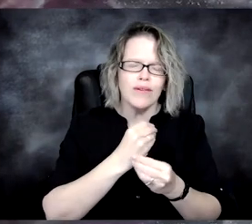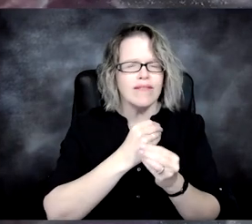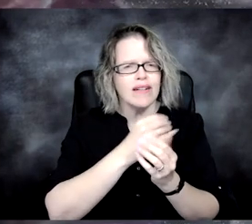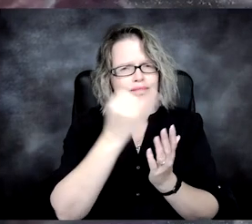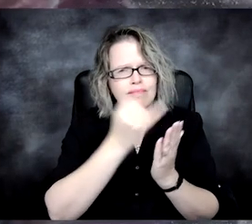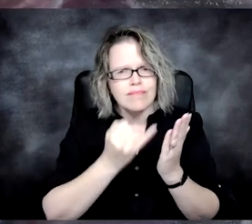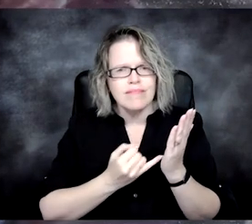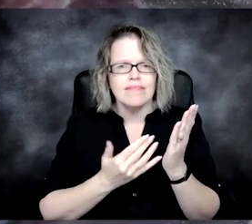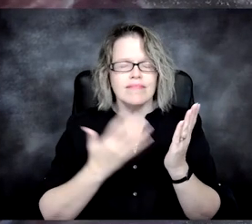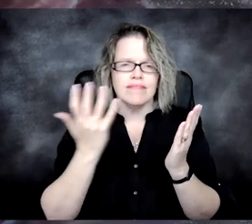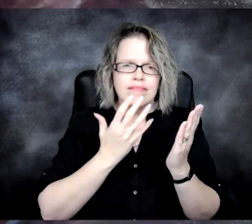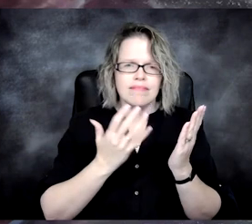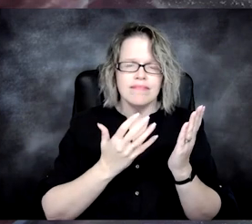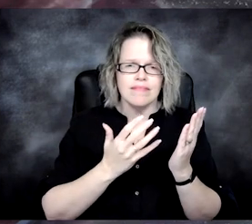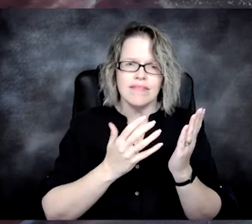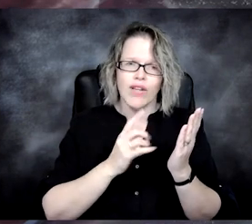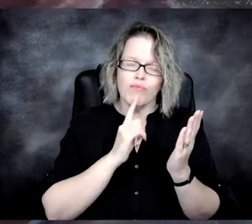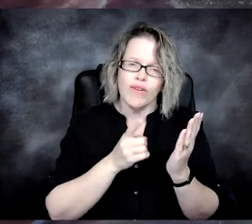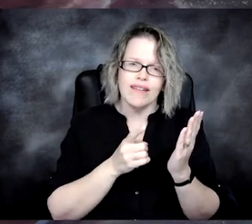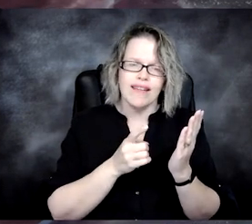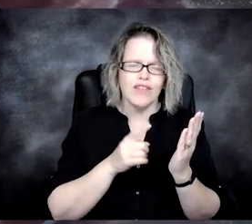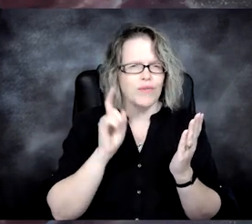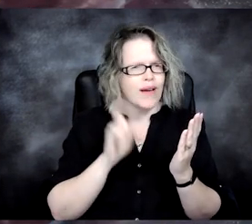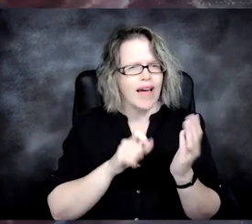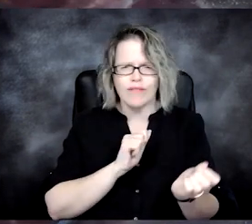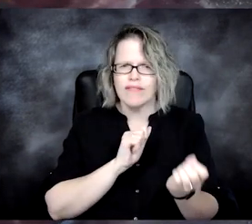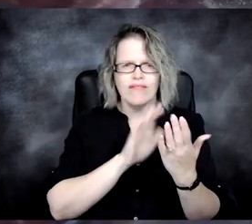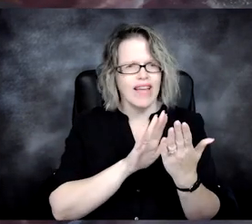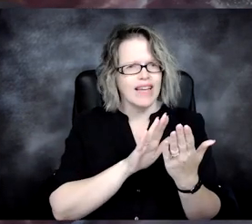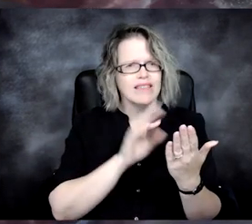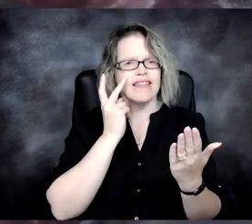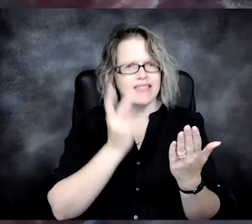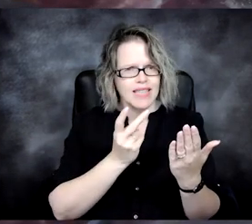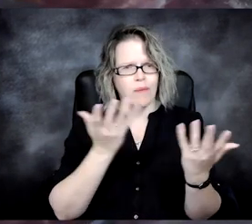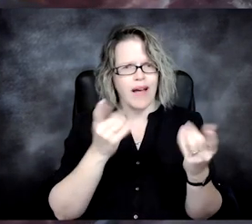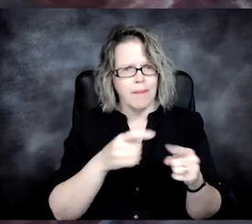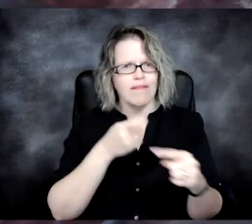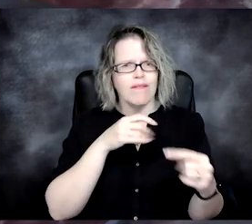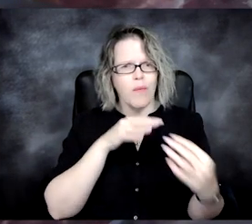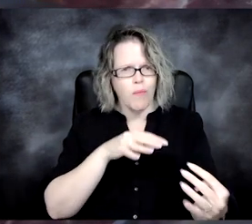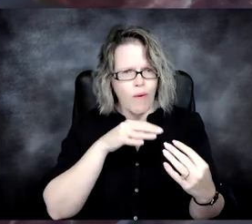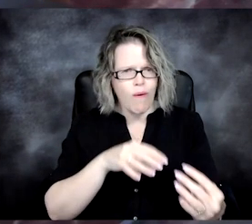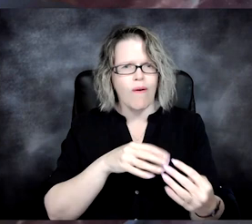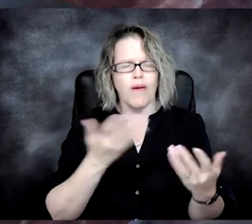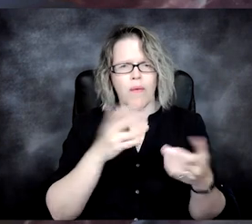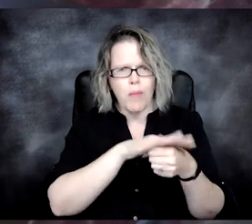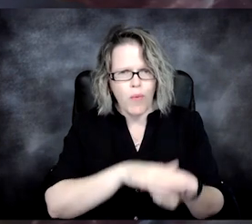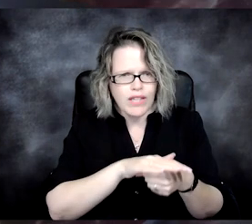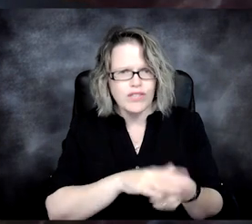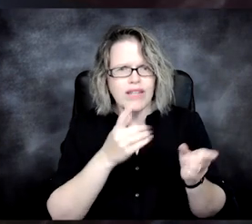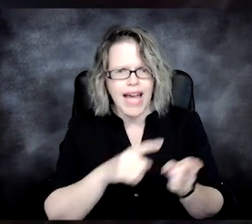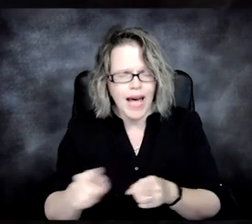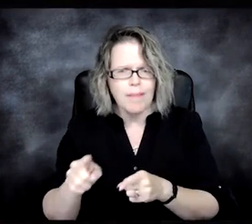piece that gives us little choice but to face the consequences of war and forces of oppression that